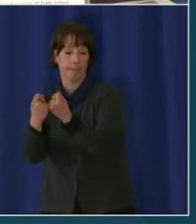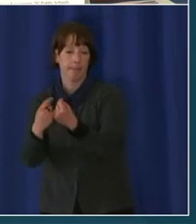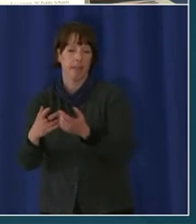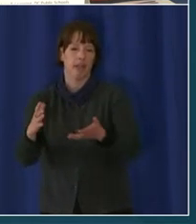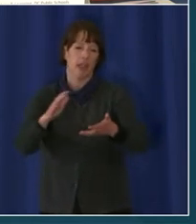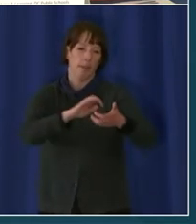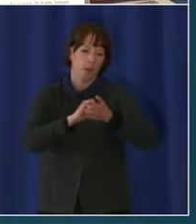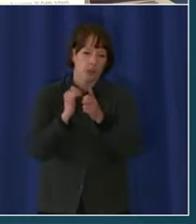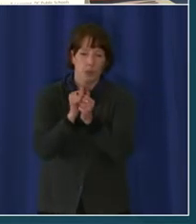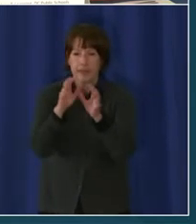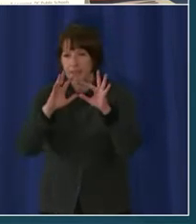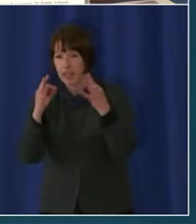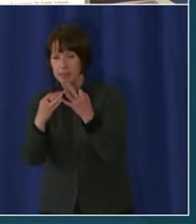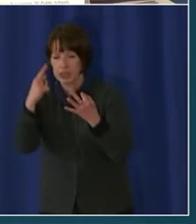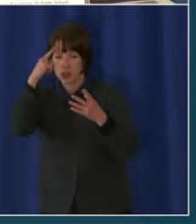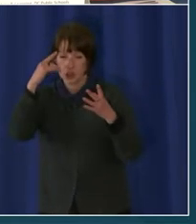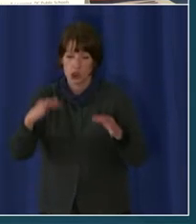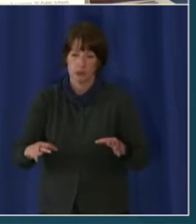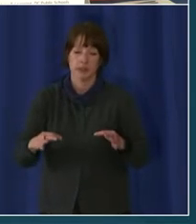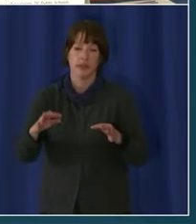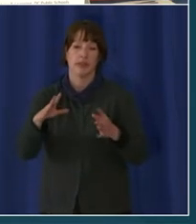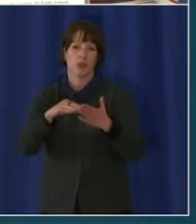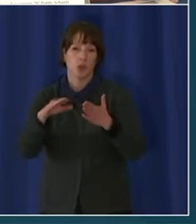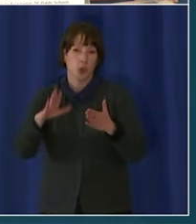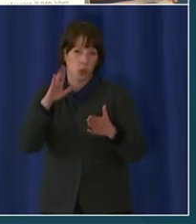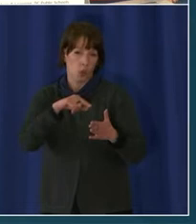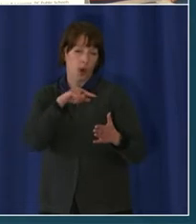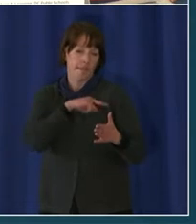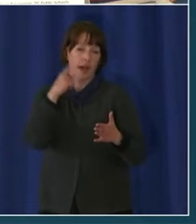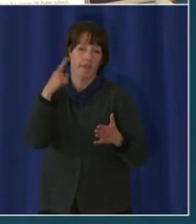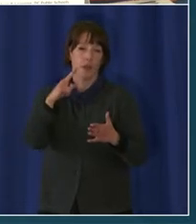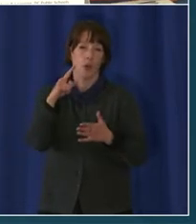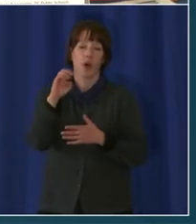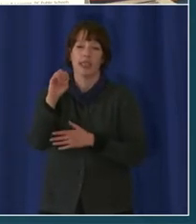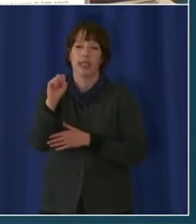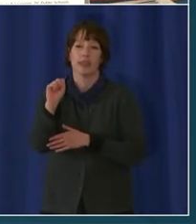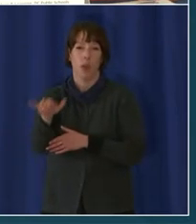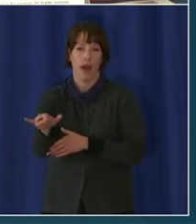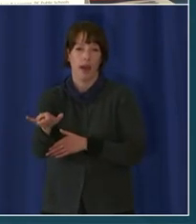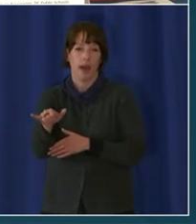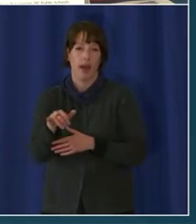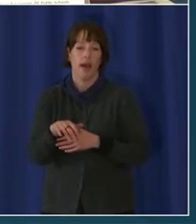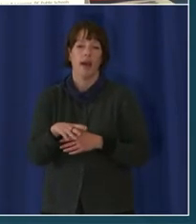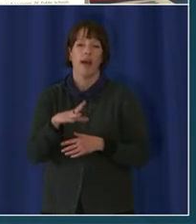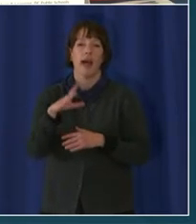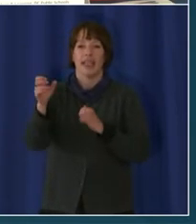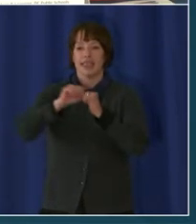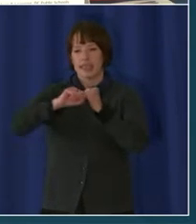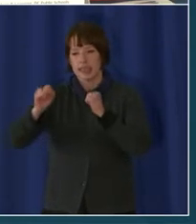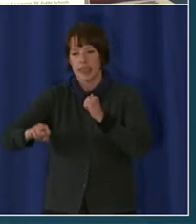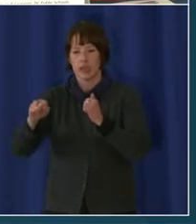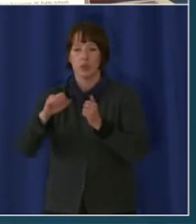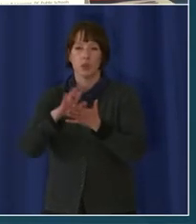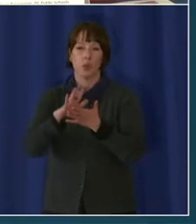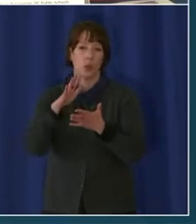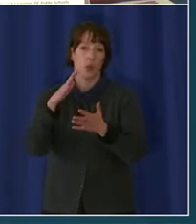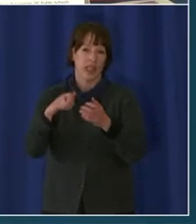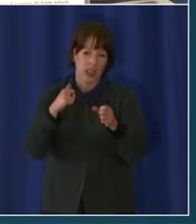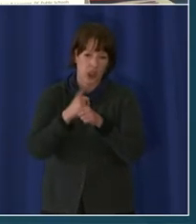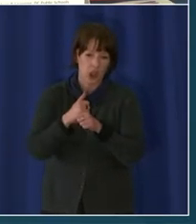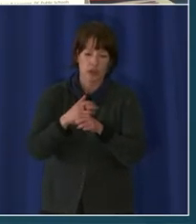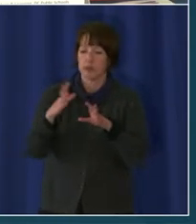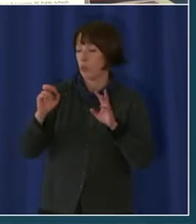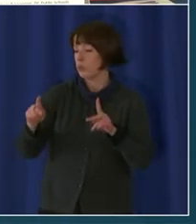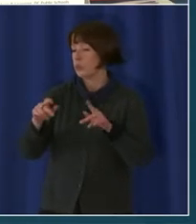with the family, has determined that the student would qualify for ESY, and that is extended school year. So that's an opportunity